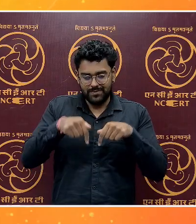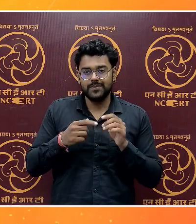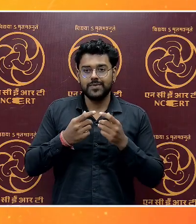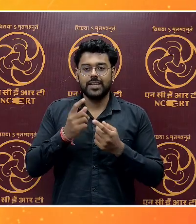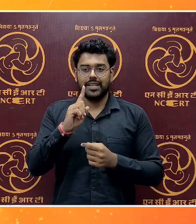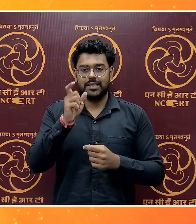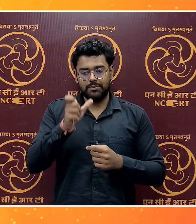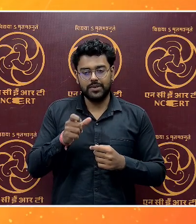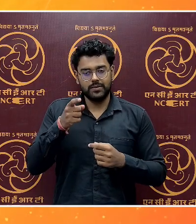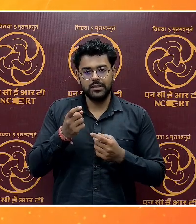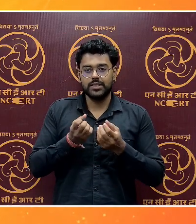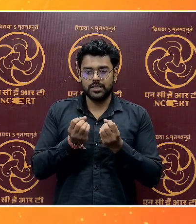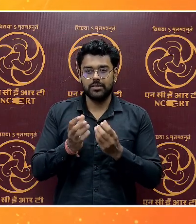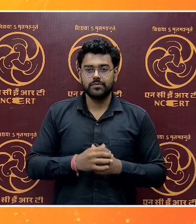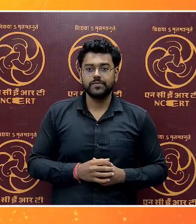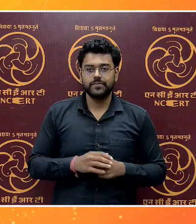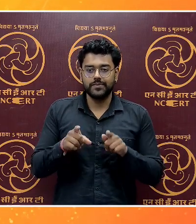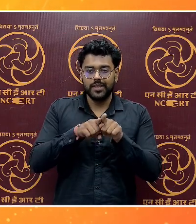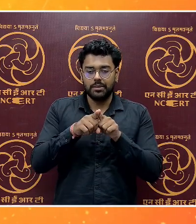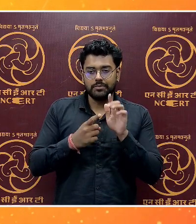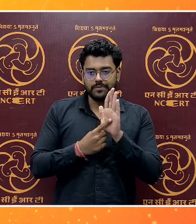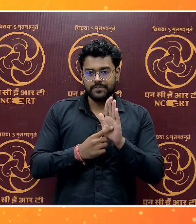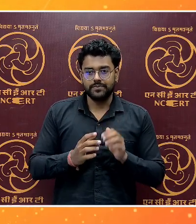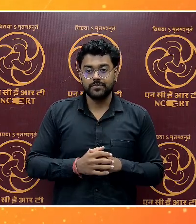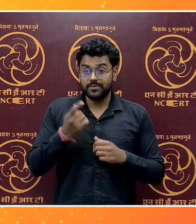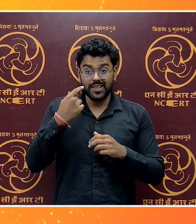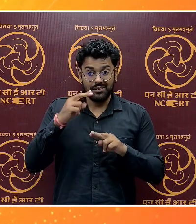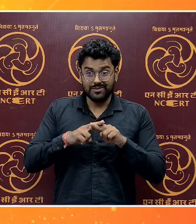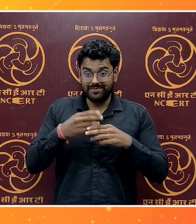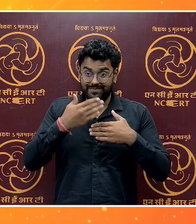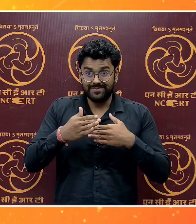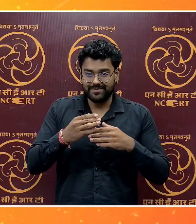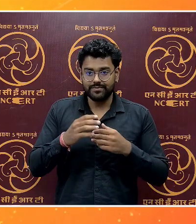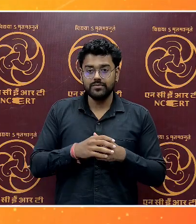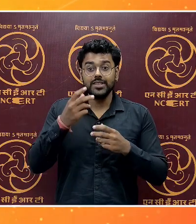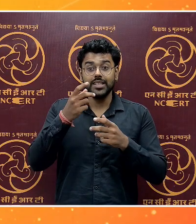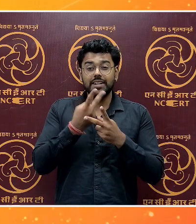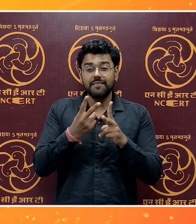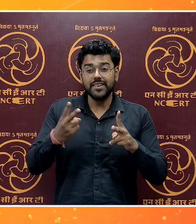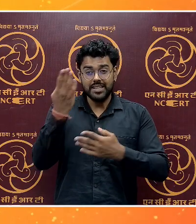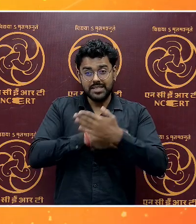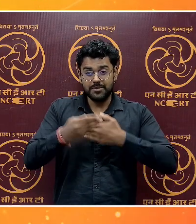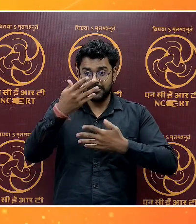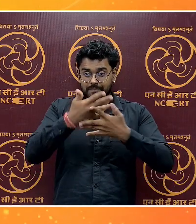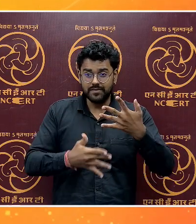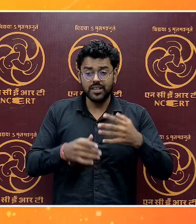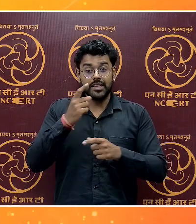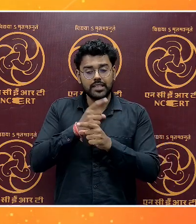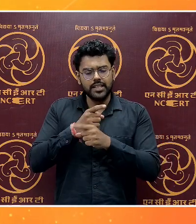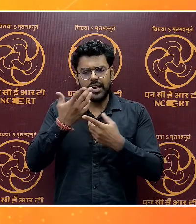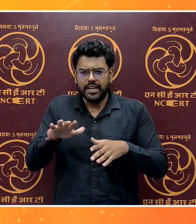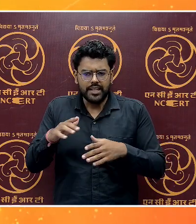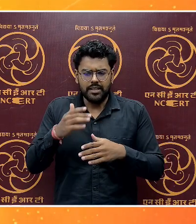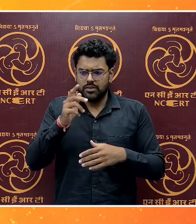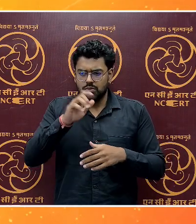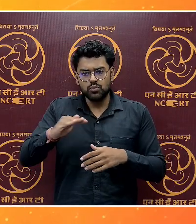of the screening. So once I click on continue, you will see the list of disabilities. So teacher can select any of the